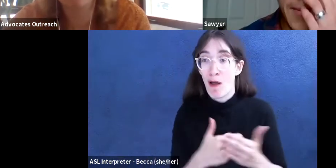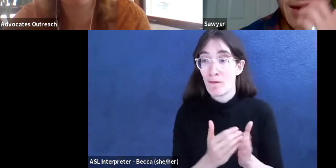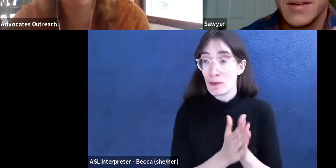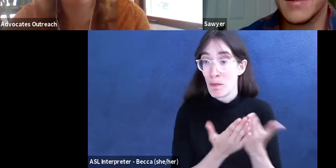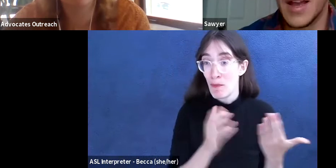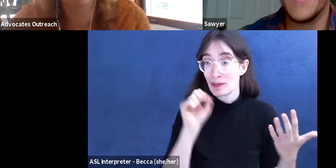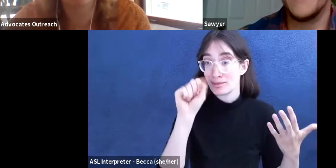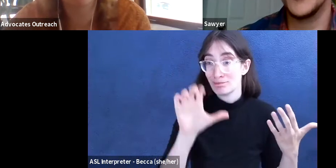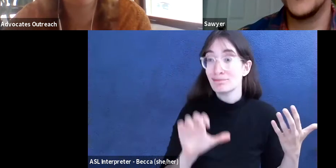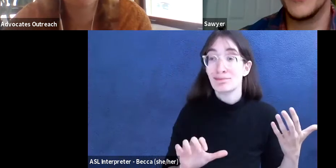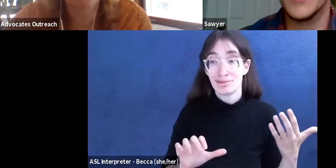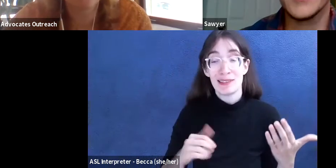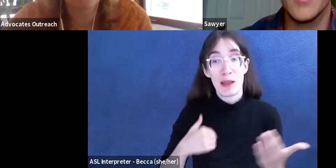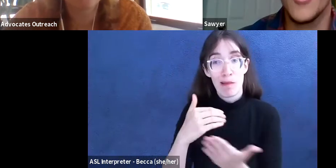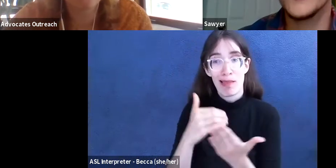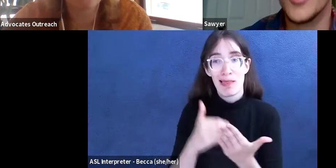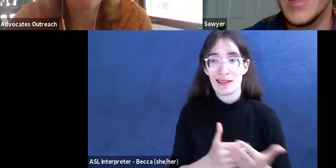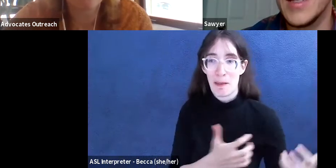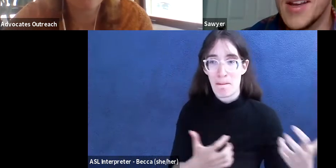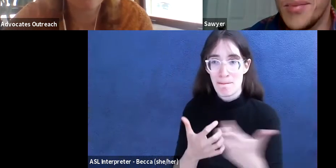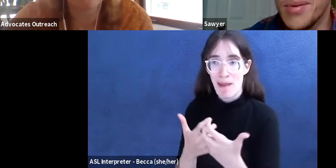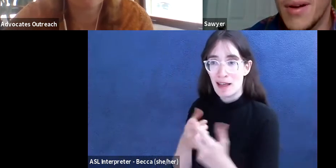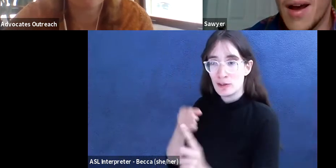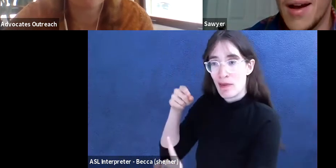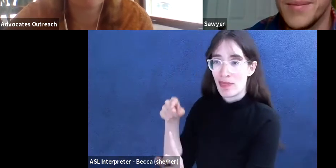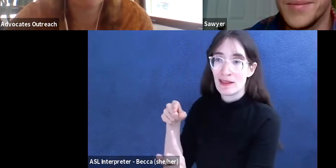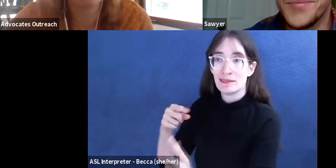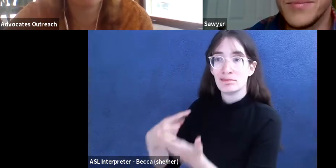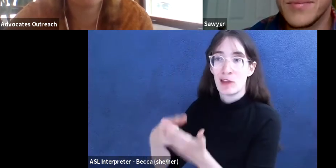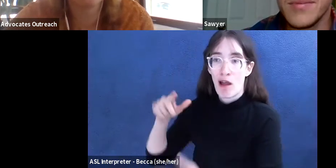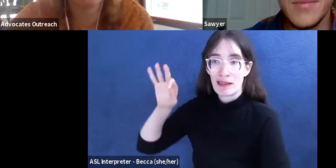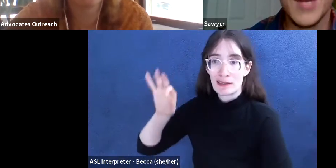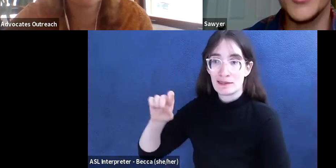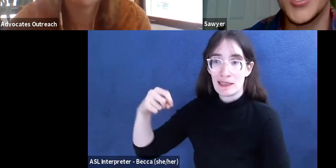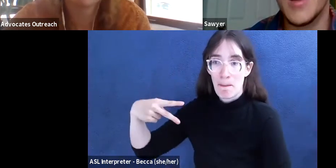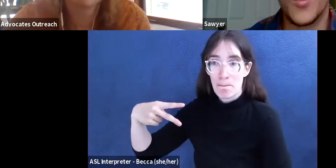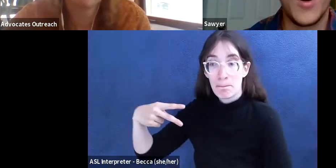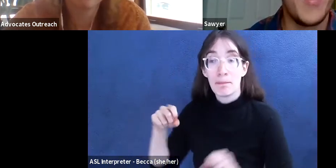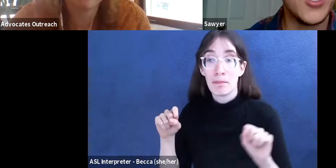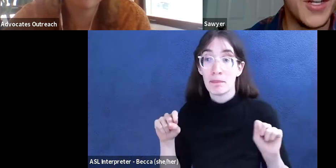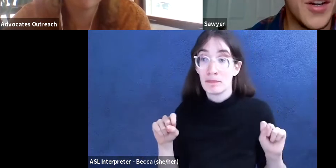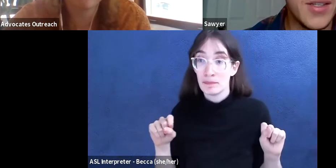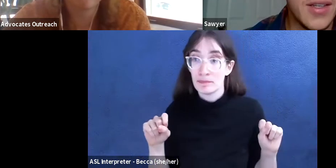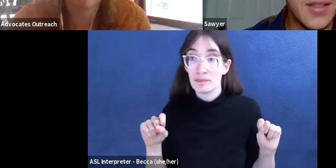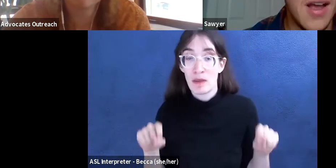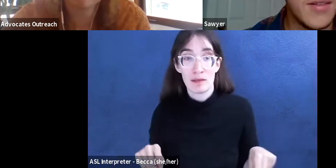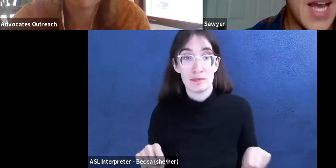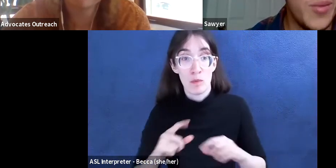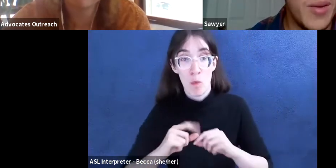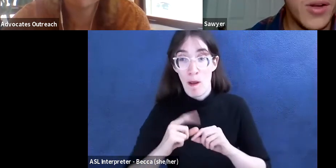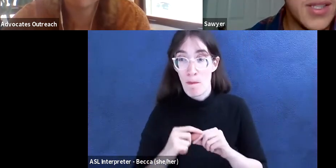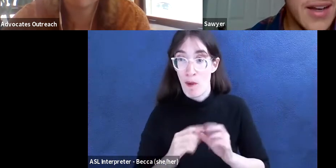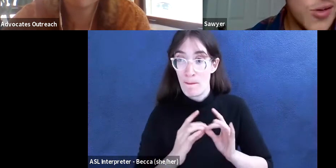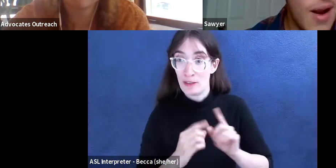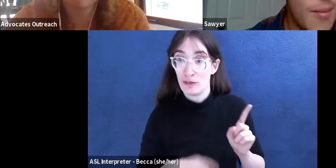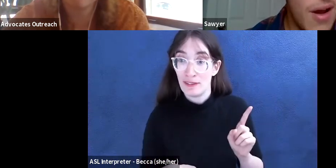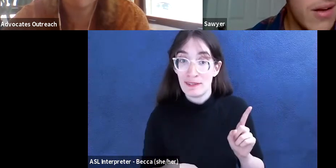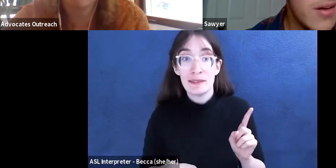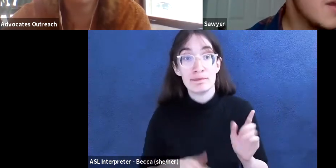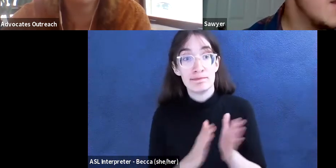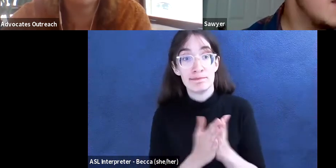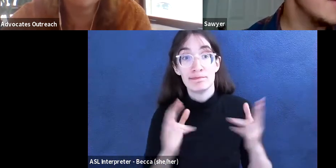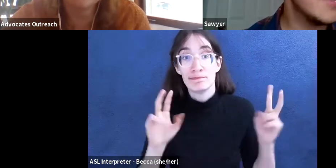concept that like relates to any person, no matter what age they are. So it's not